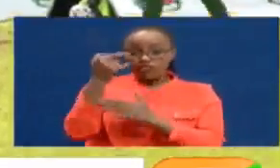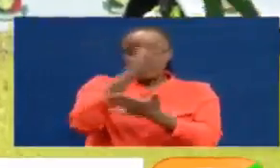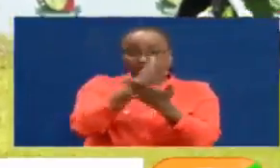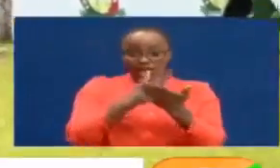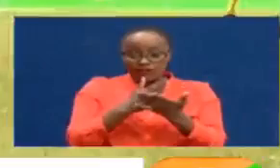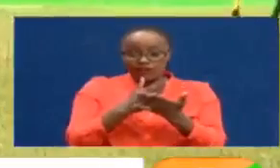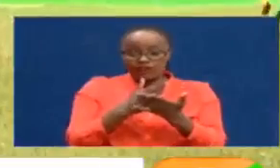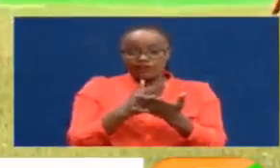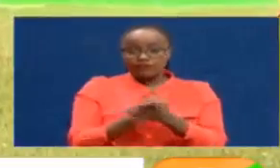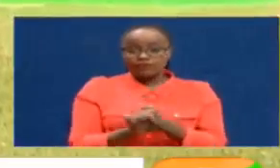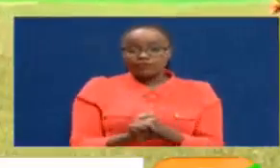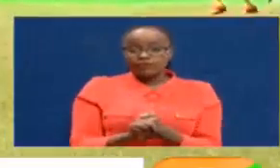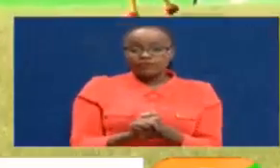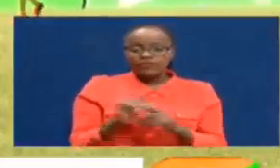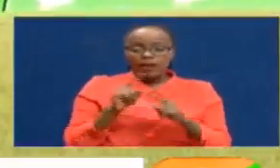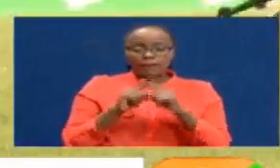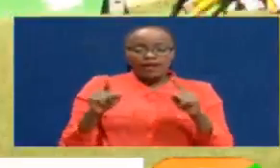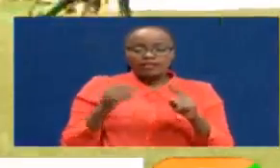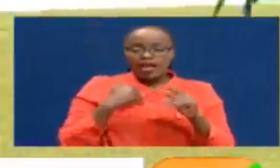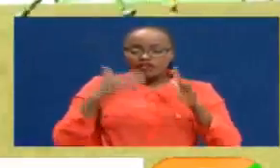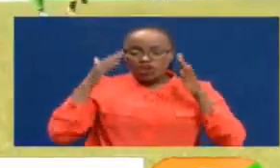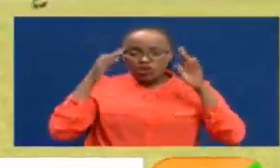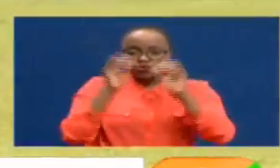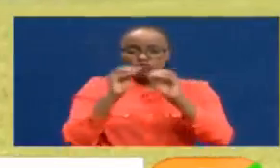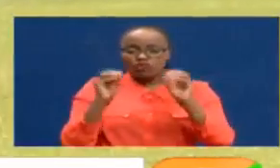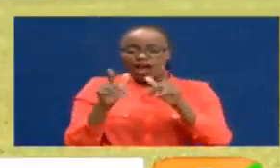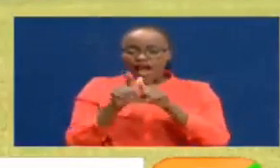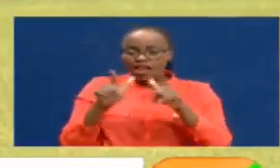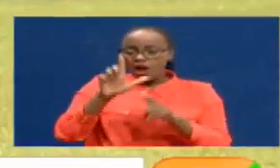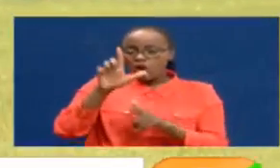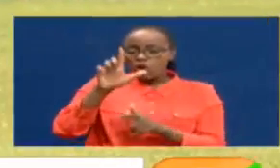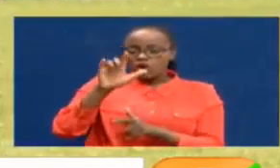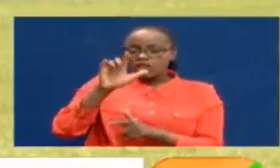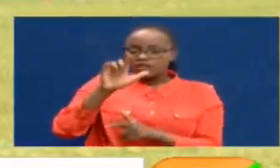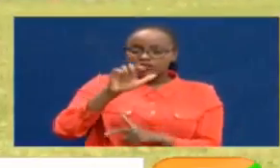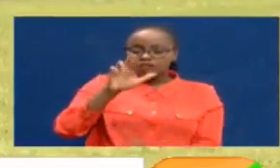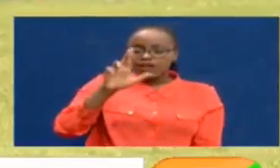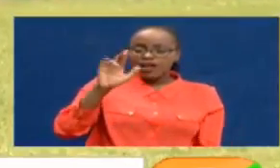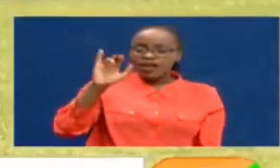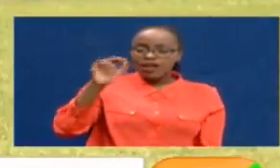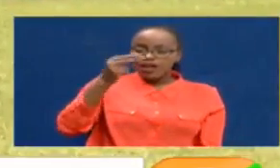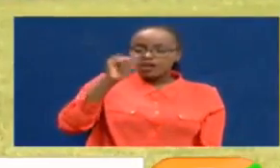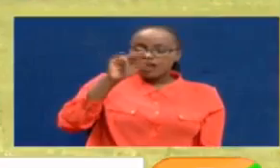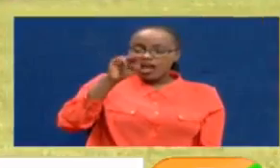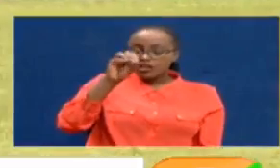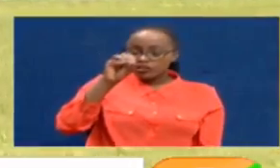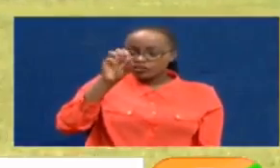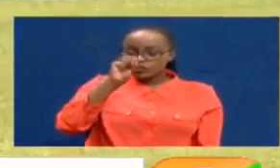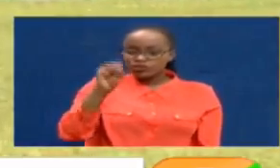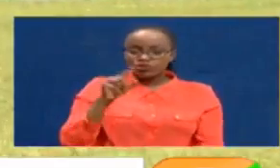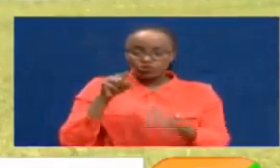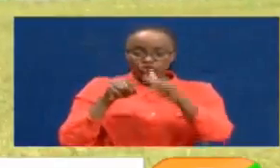half. But lack of concentration allowed Rhinos back in the match before halftime.